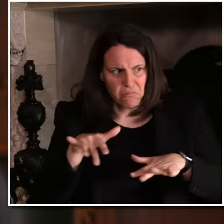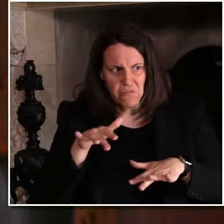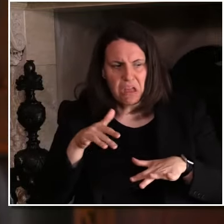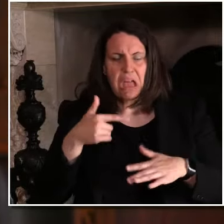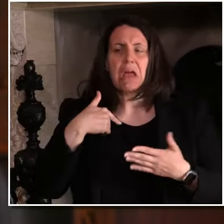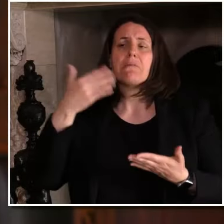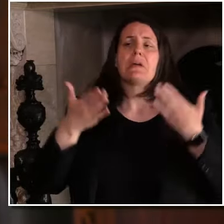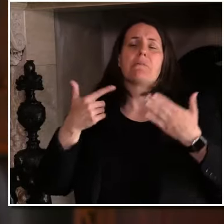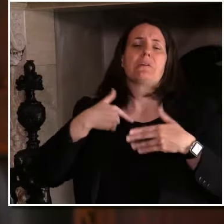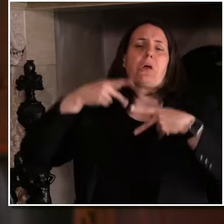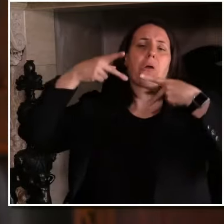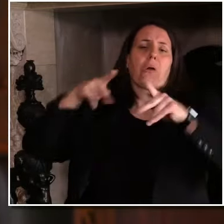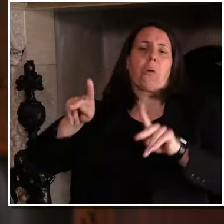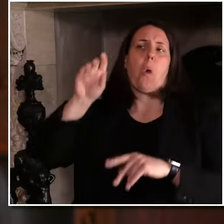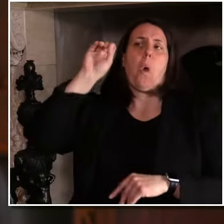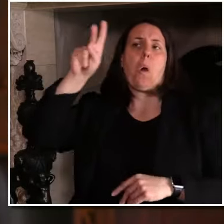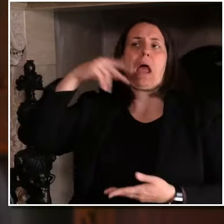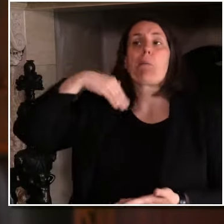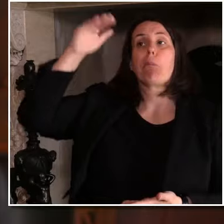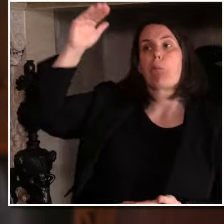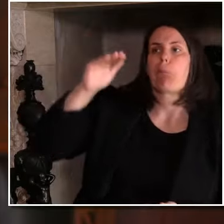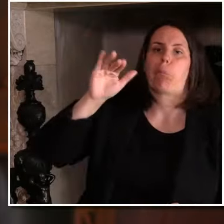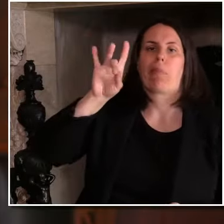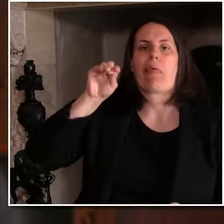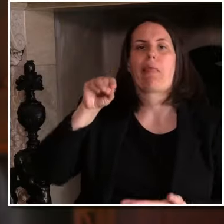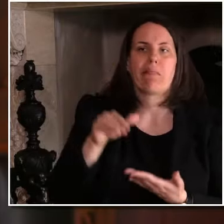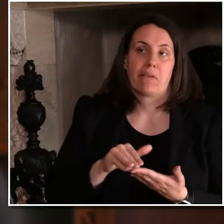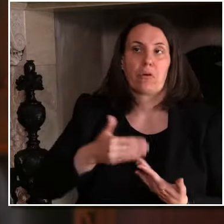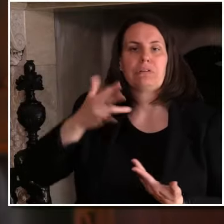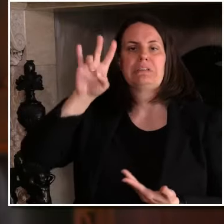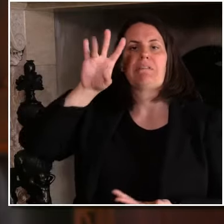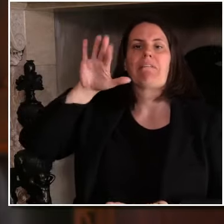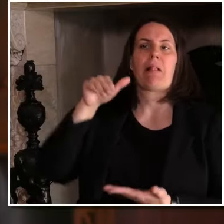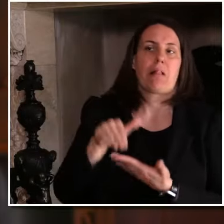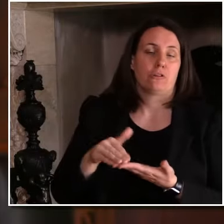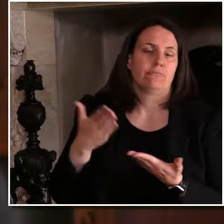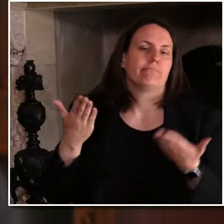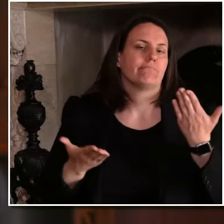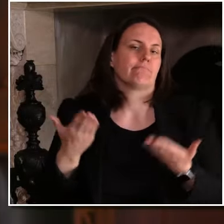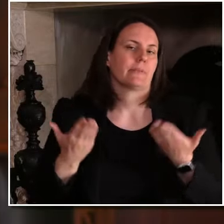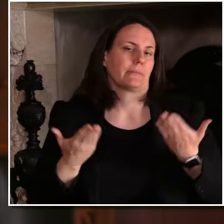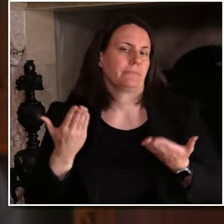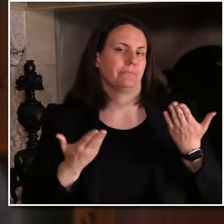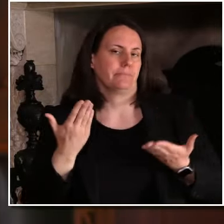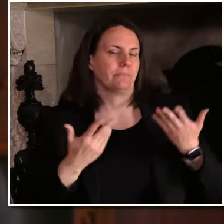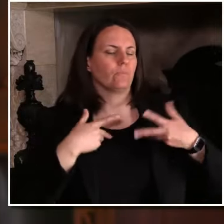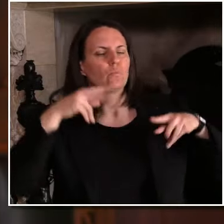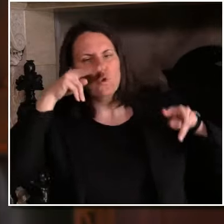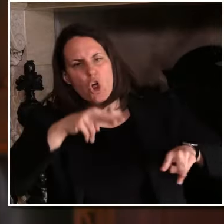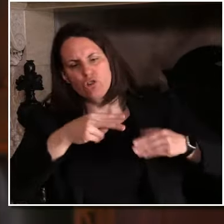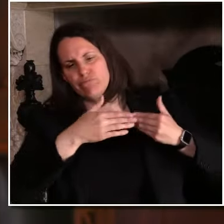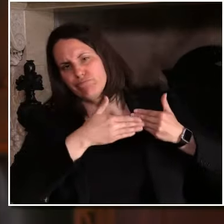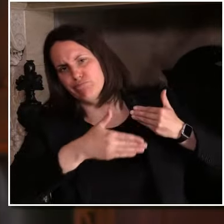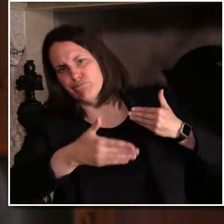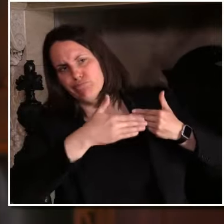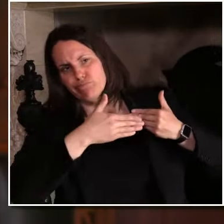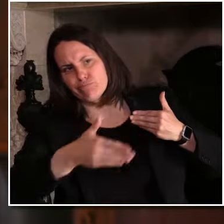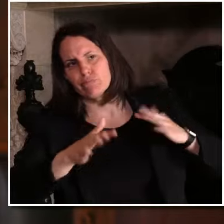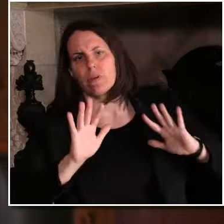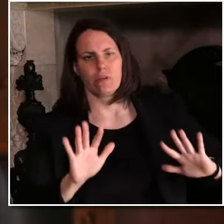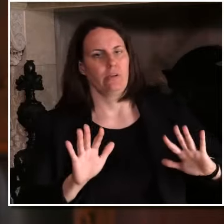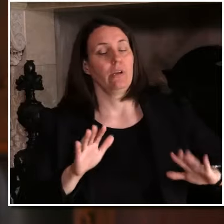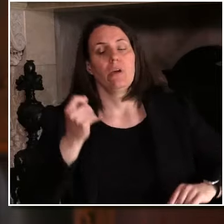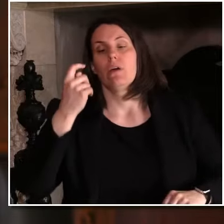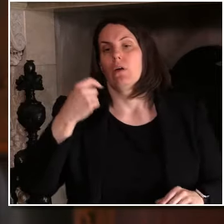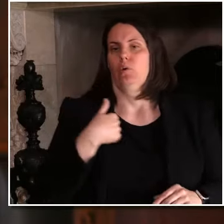as the data tells us we need to. So 85,000 is our goal. We will continue to expand our capacity, likely well beyond 85 if